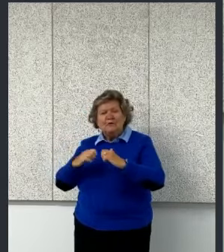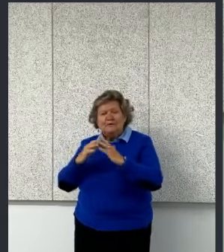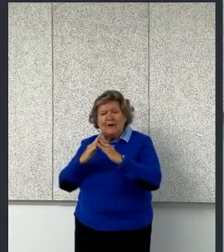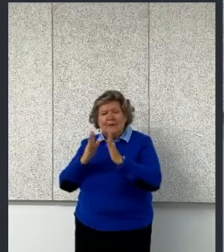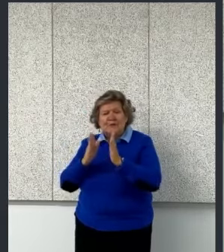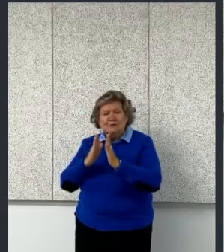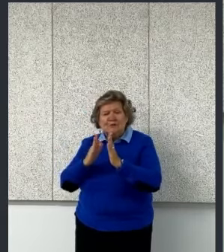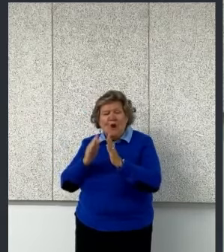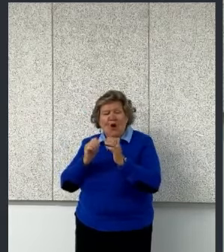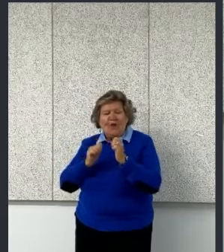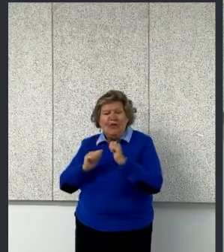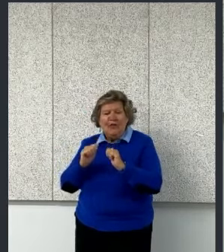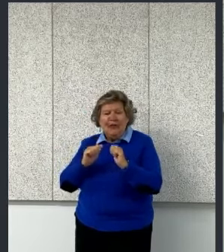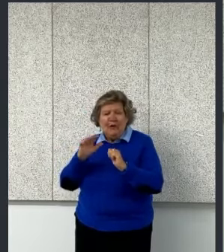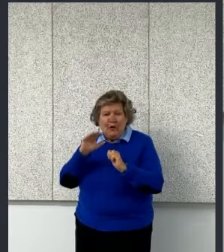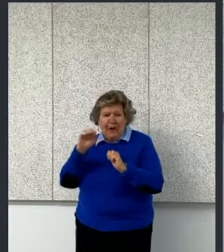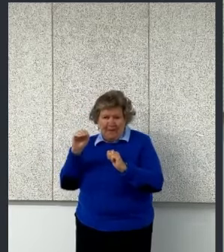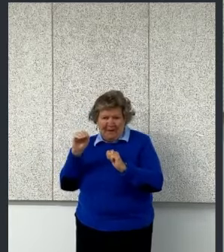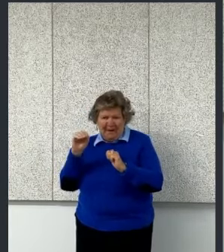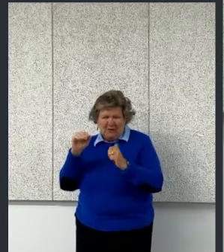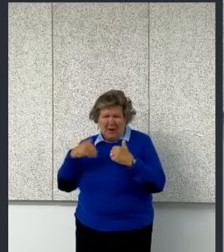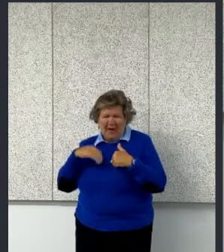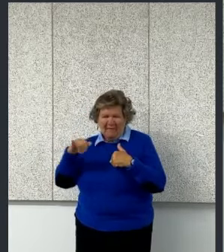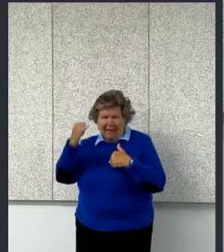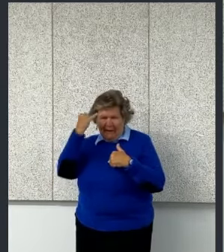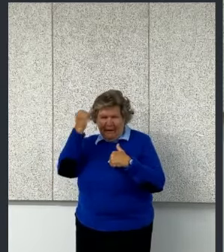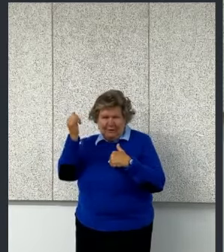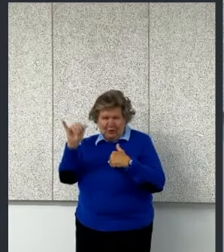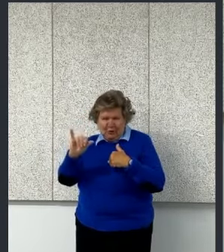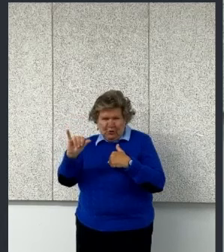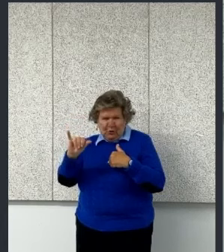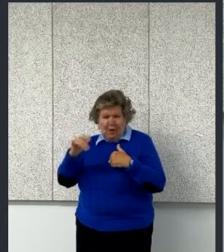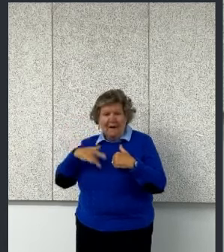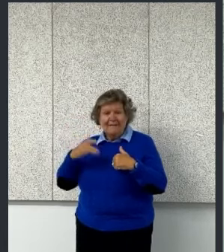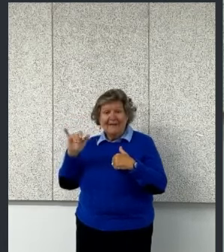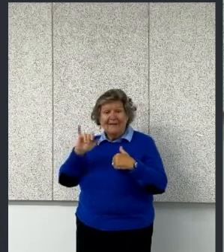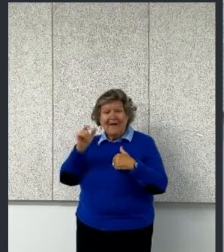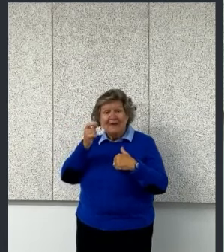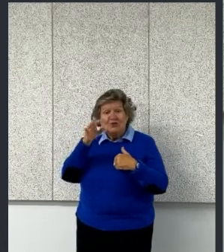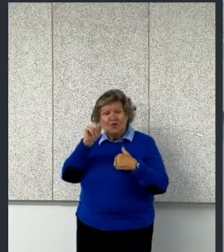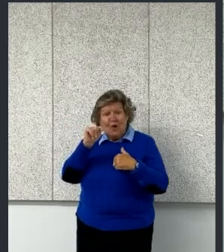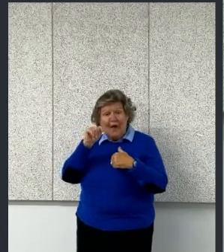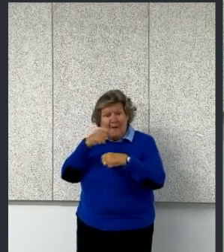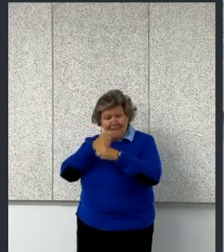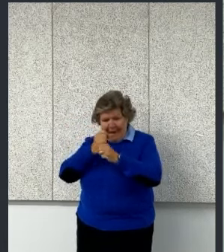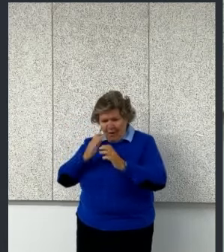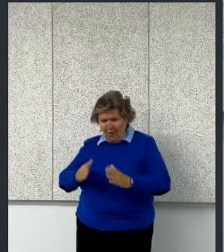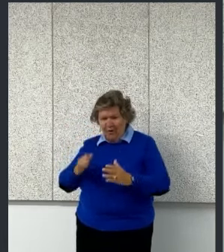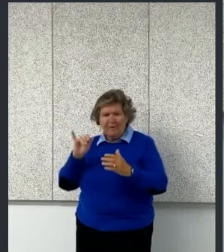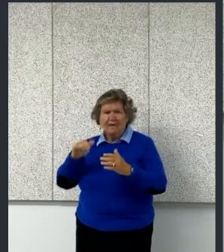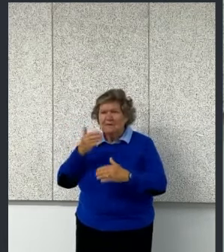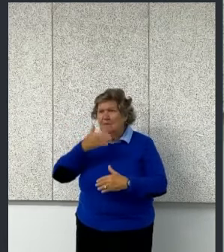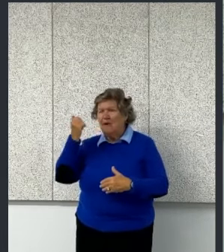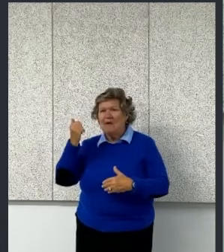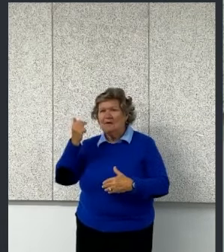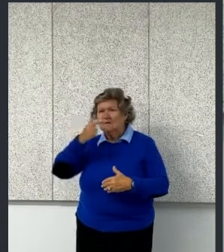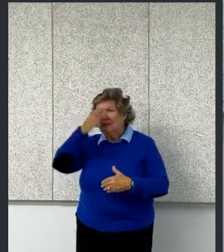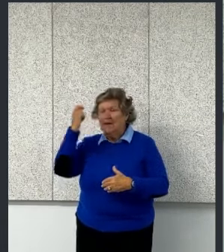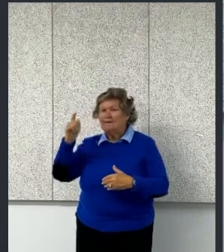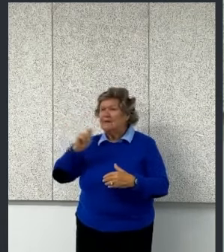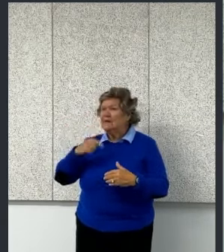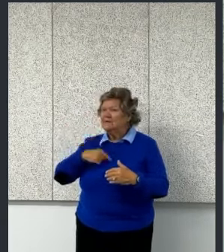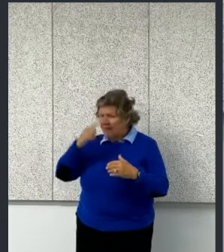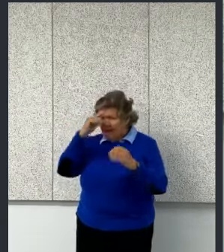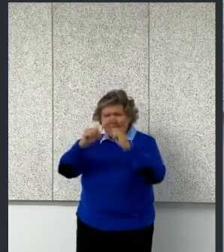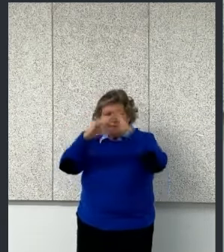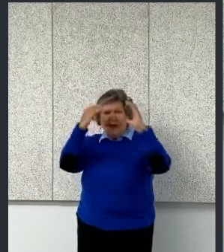a 501c3, so I have that context. So I feel like as a grant maker, that's just the greatest because it gives me a shorthand. I know what